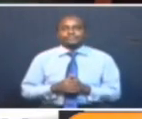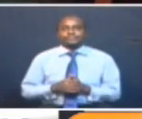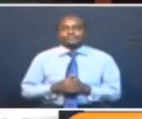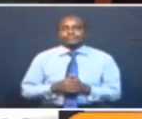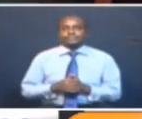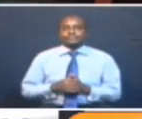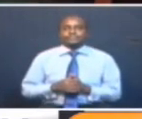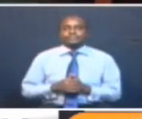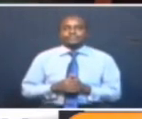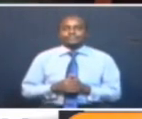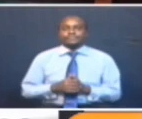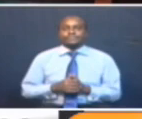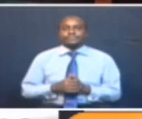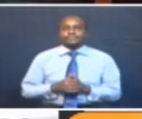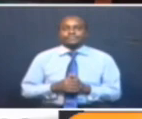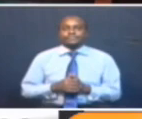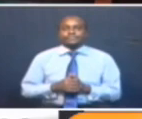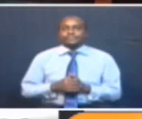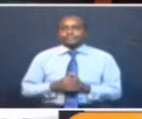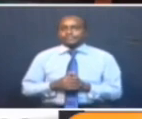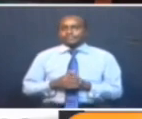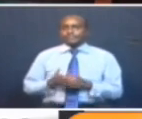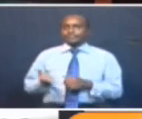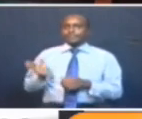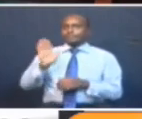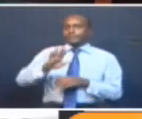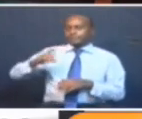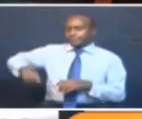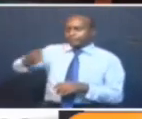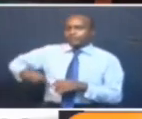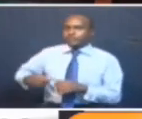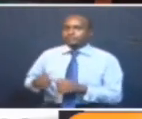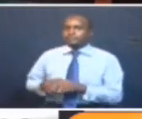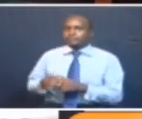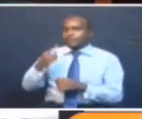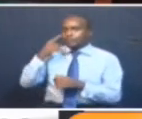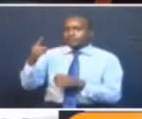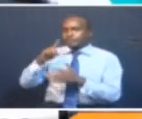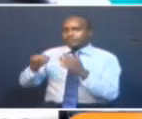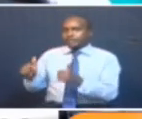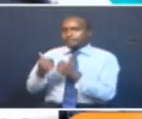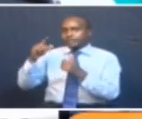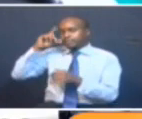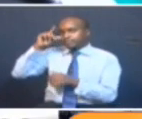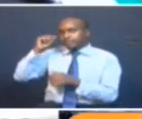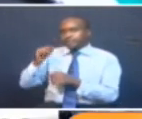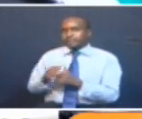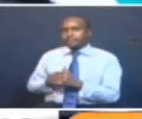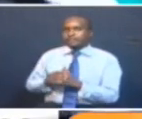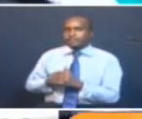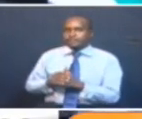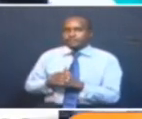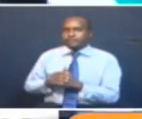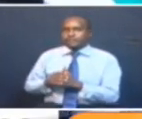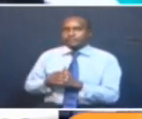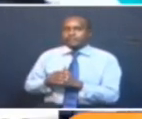Wow. Yeah. Okay, back to manufacturing. You see what's been happening in Mombasa? Yes. Big